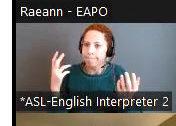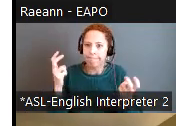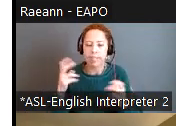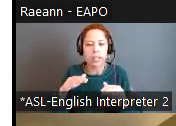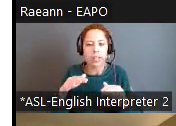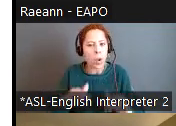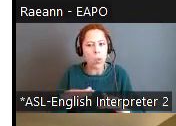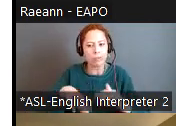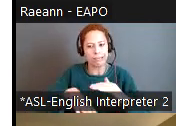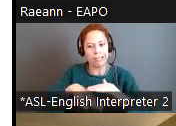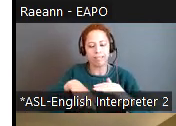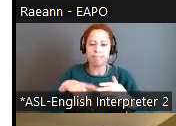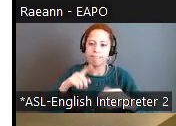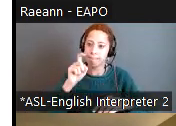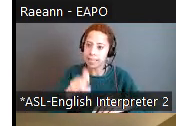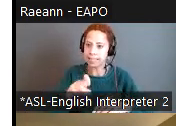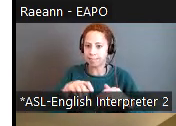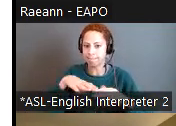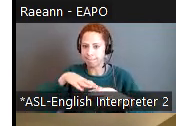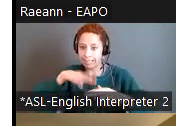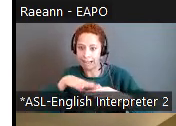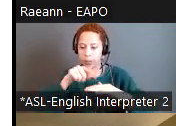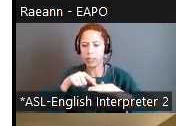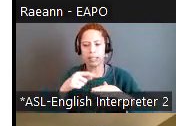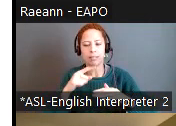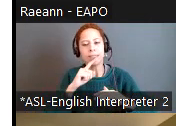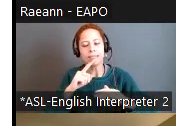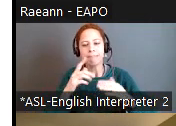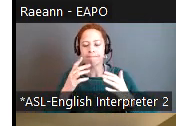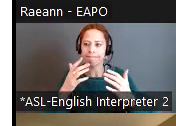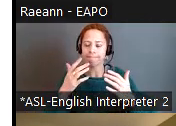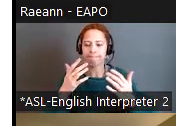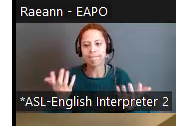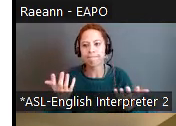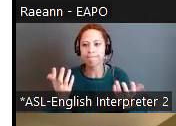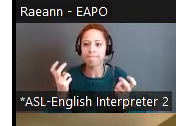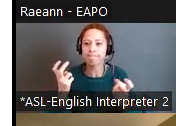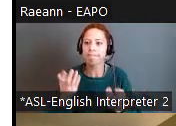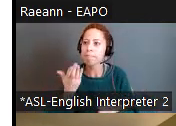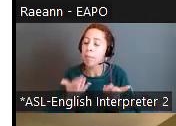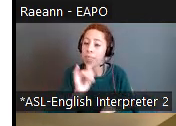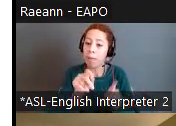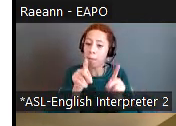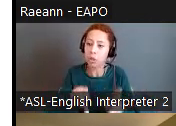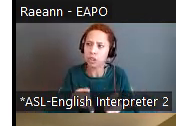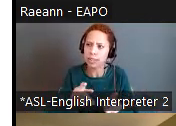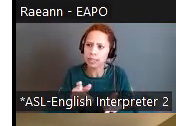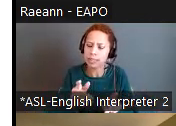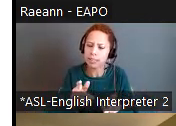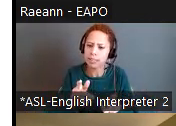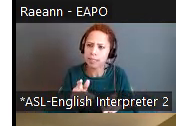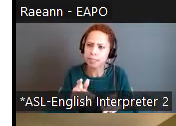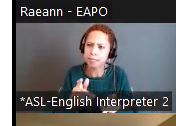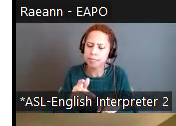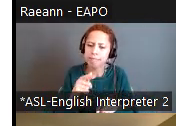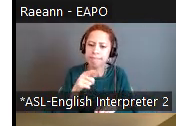standard to meet, right? Usually a person, you know, they might not be able to know about a surgery, but they can still determine if a person cares